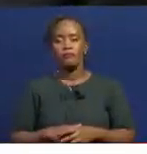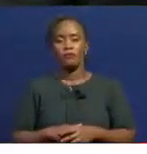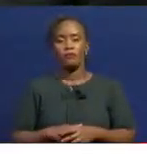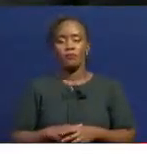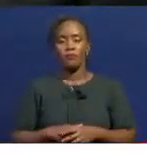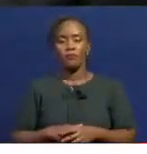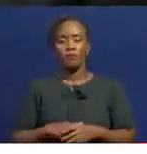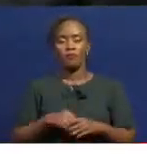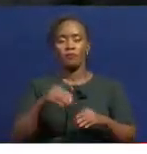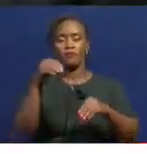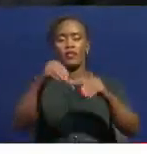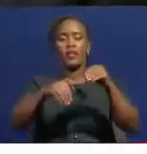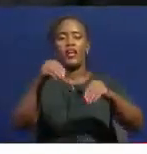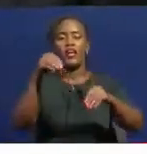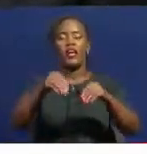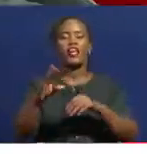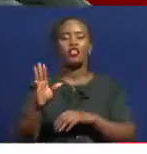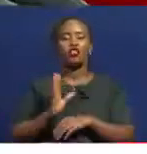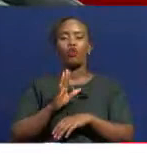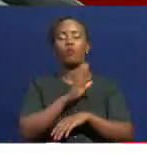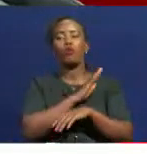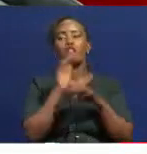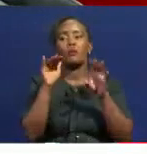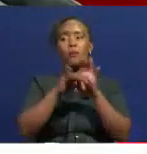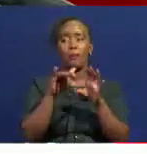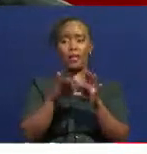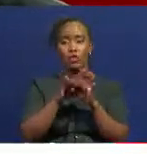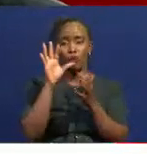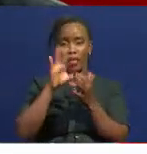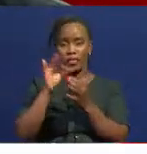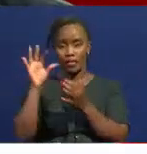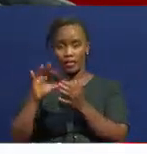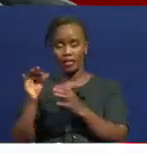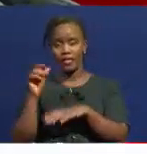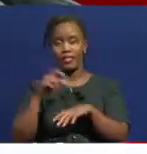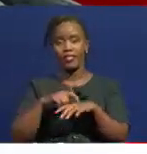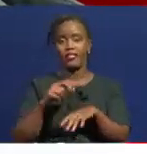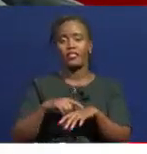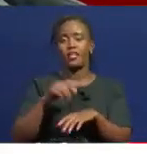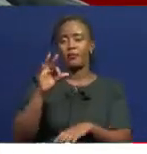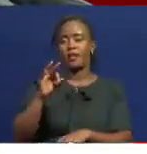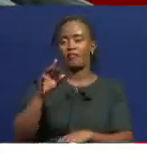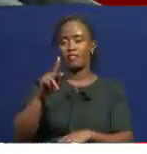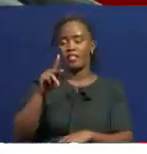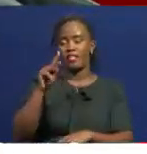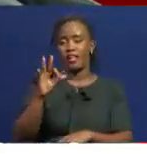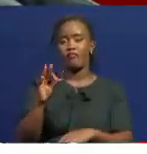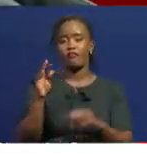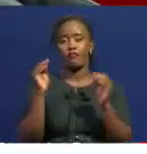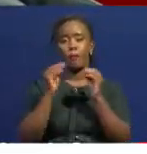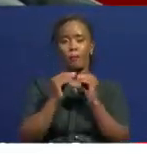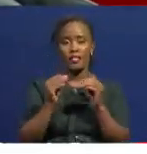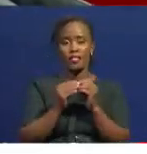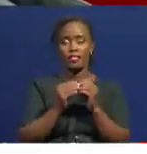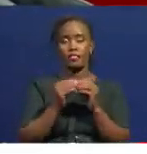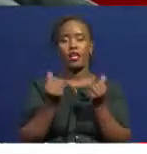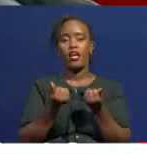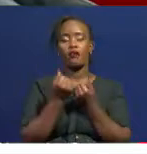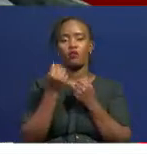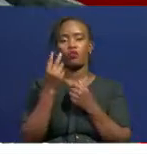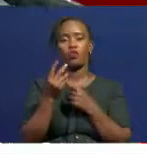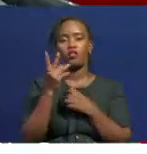The electoral board members were selected by the delegates during the FKF special general meeting held on the 24th of last